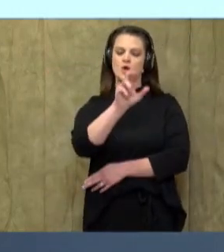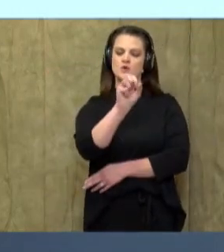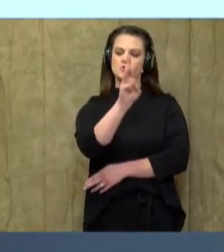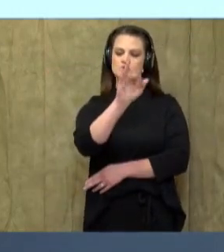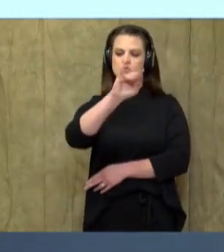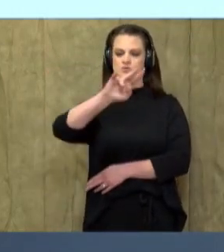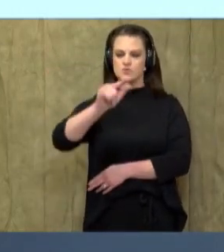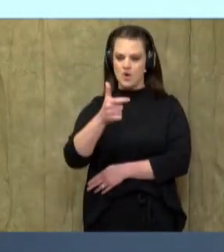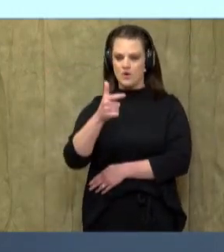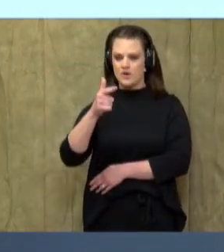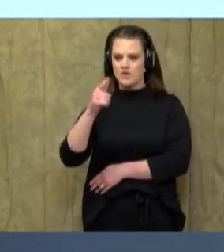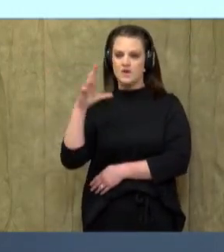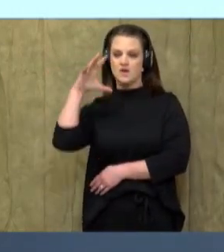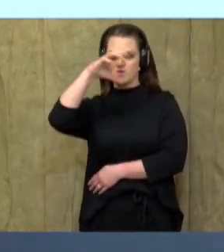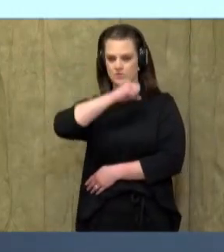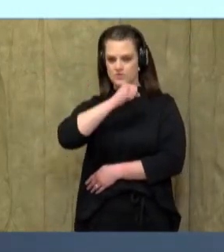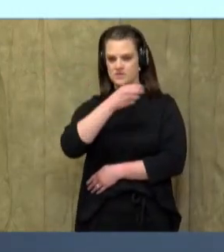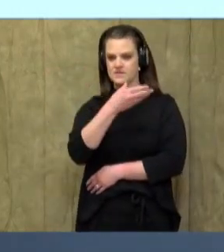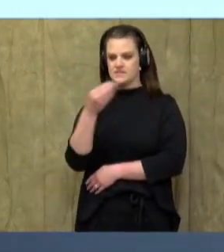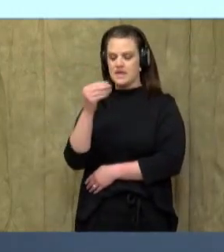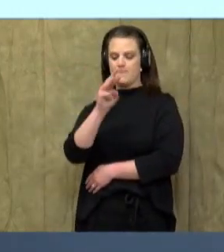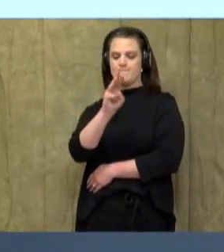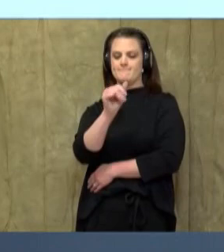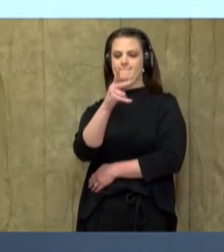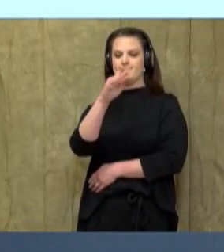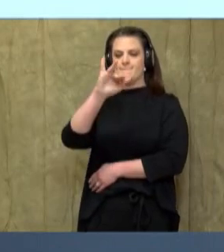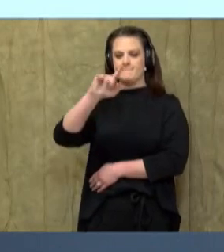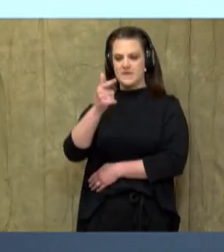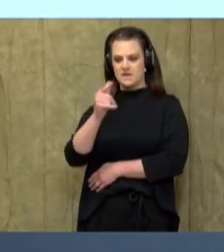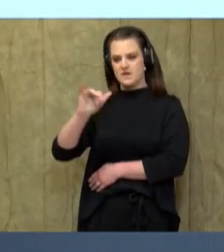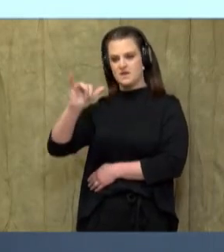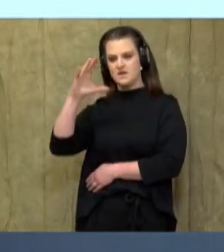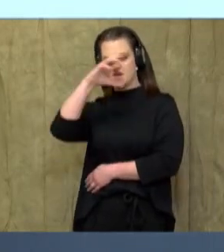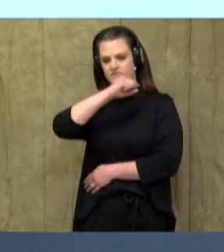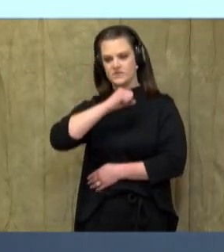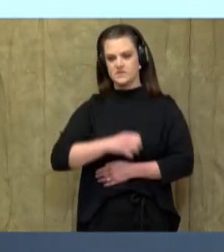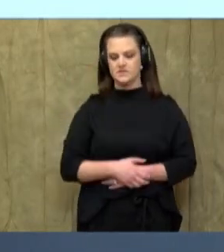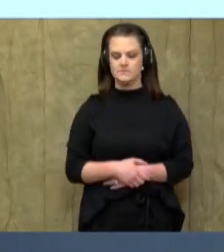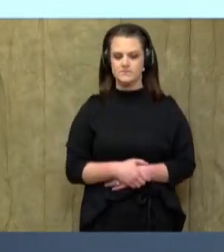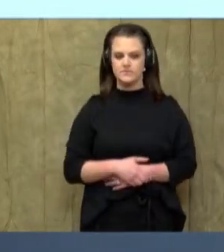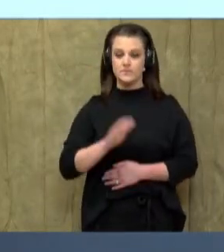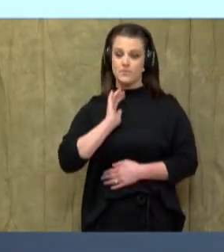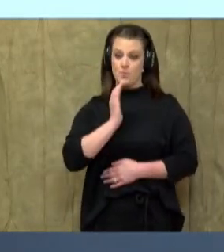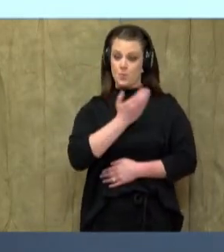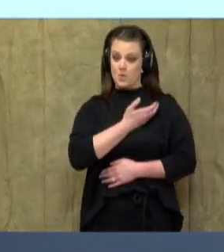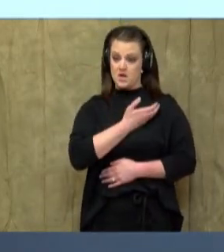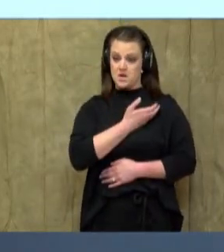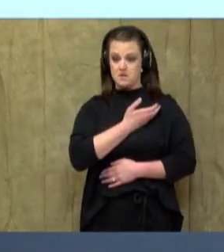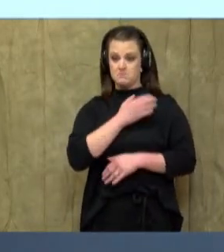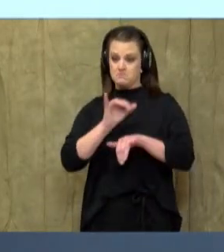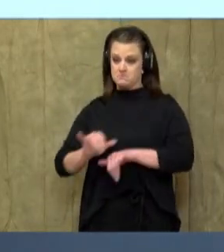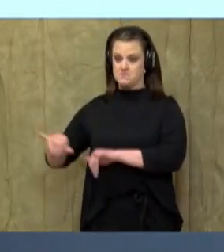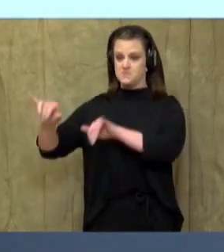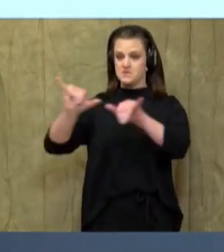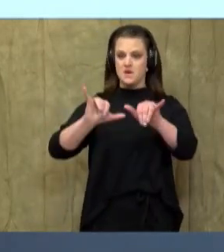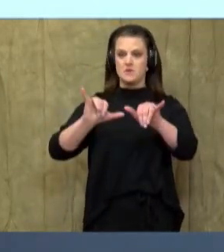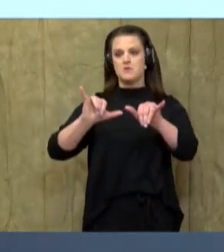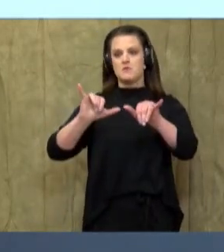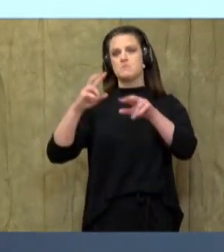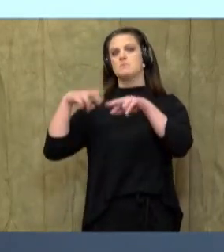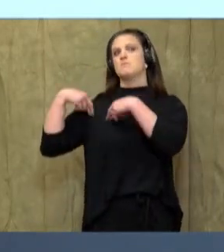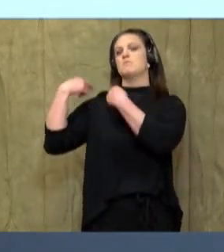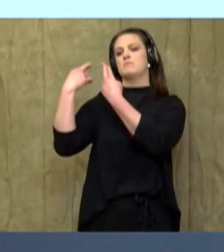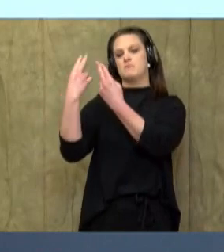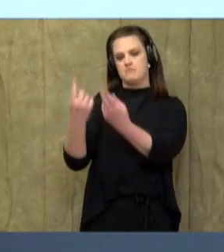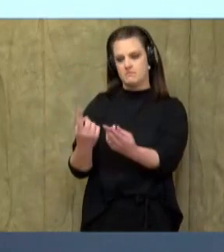making inferences. We have been looking at this standard for quite some time now, just over the last couple